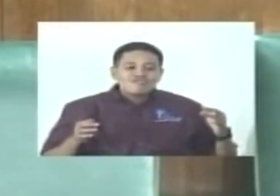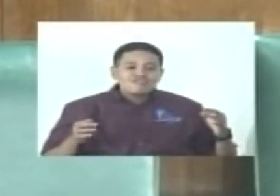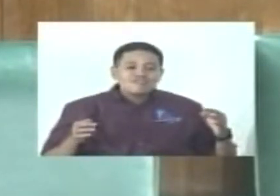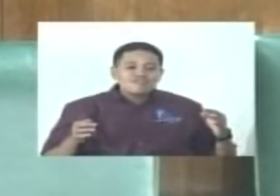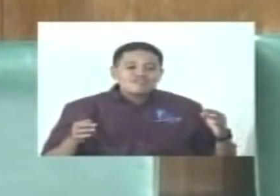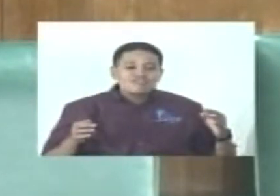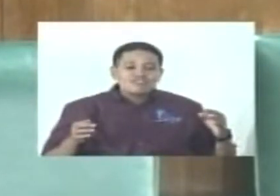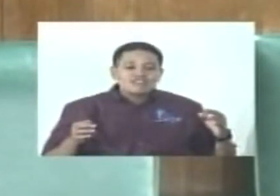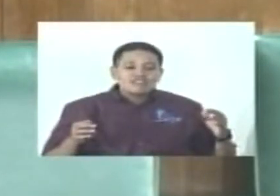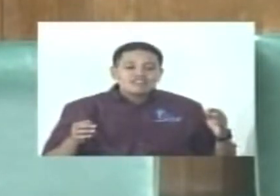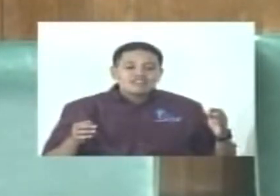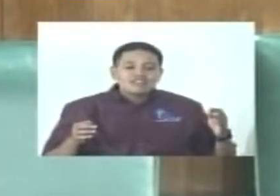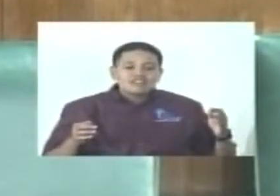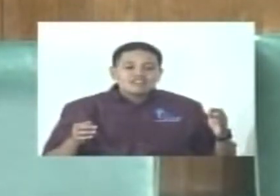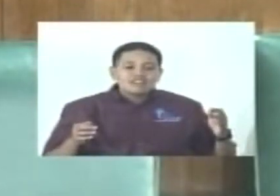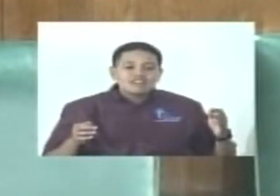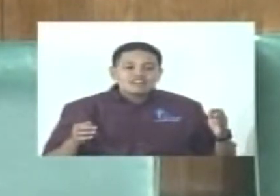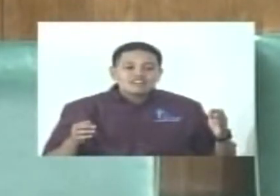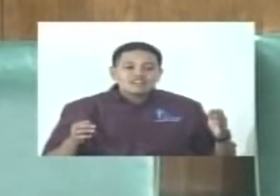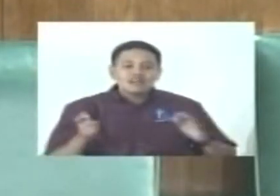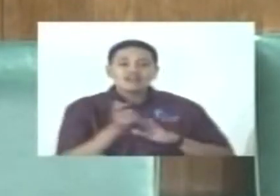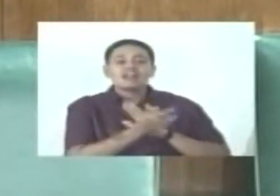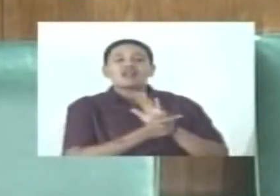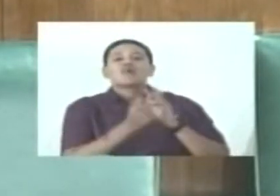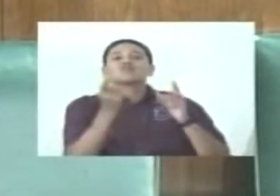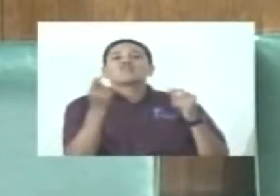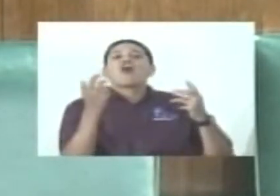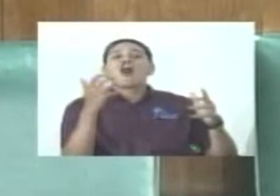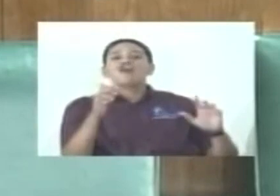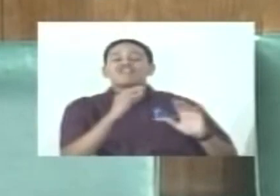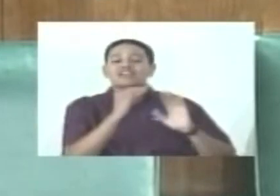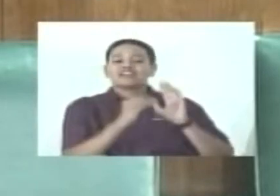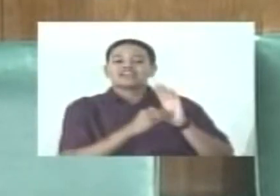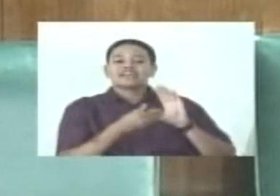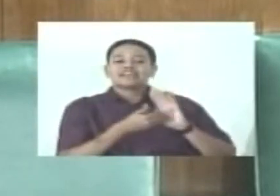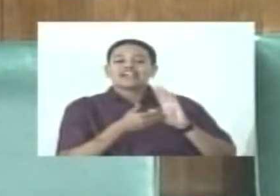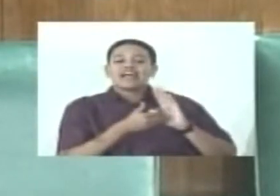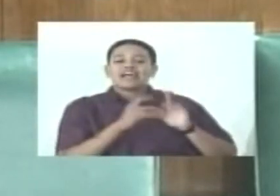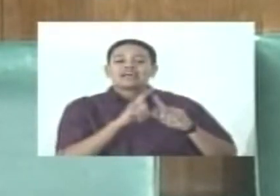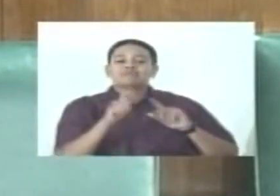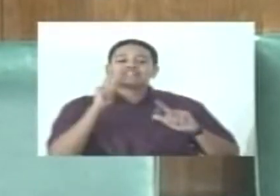already did and already done that. But it seems